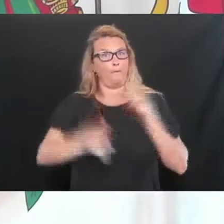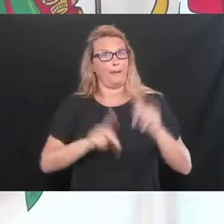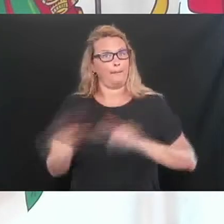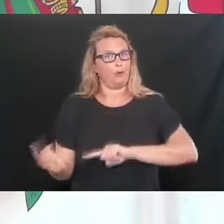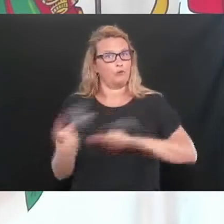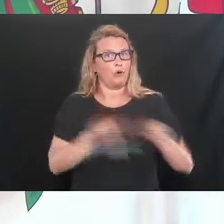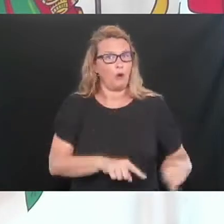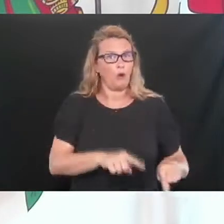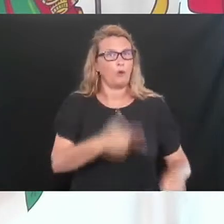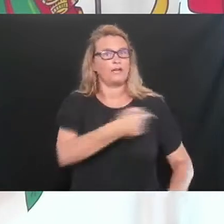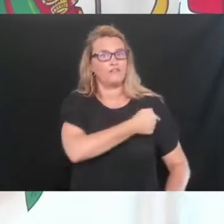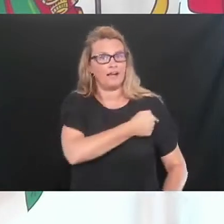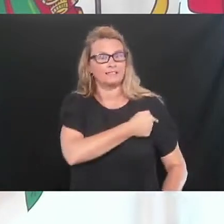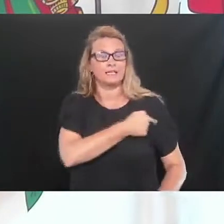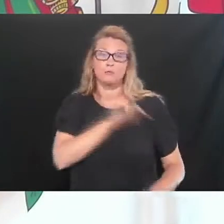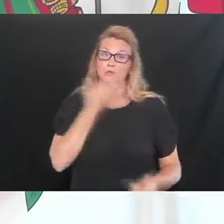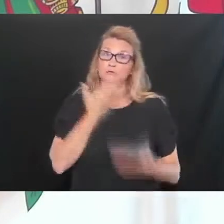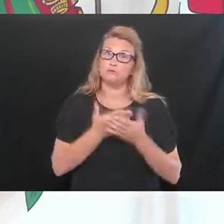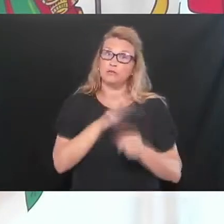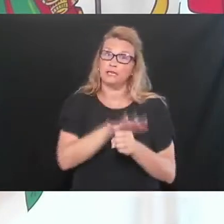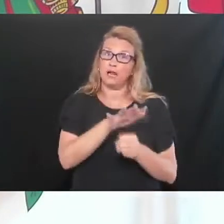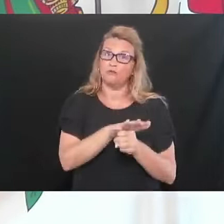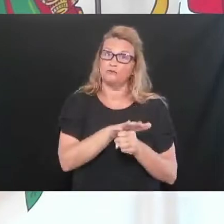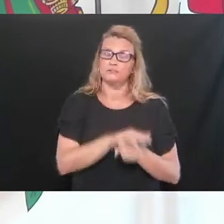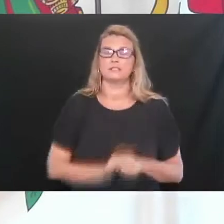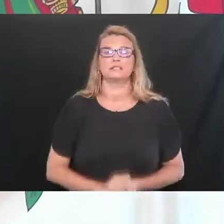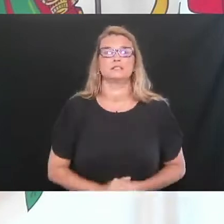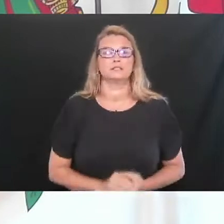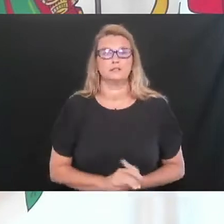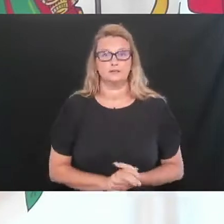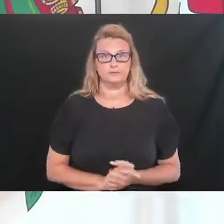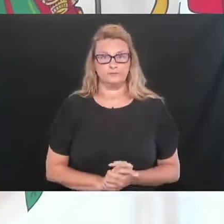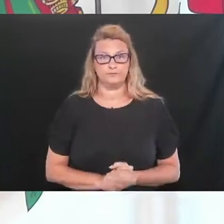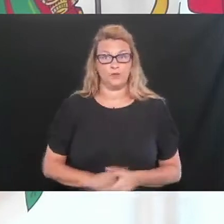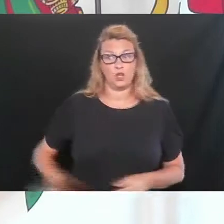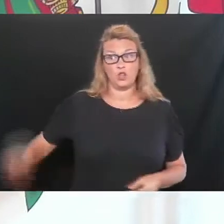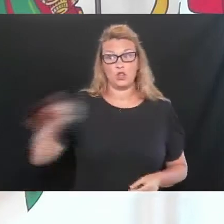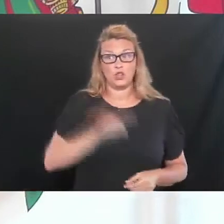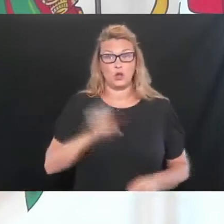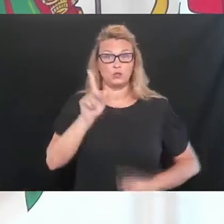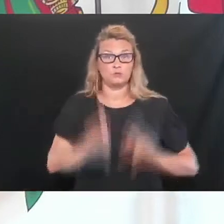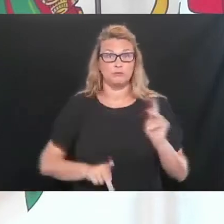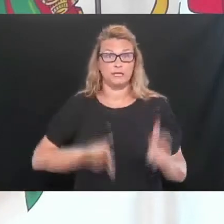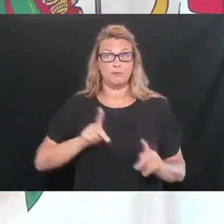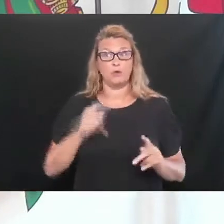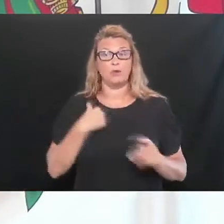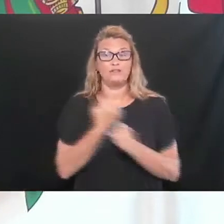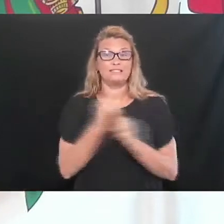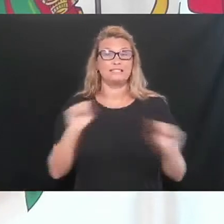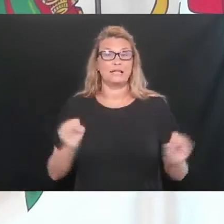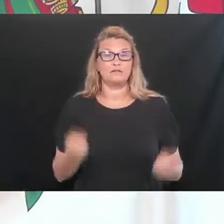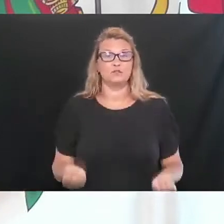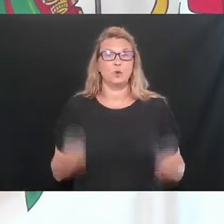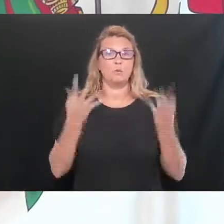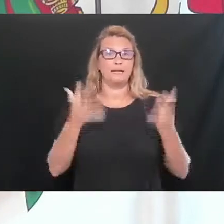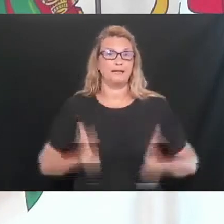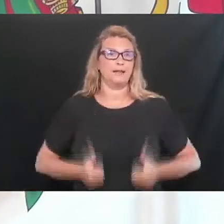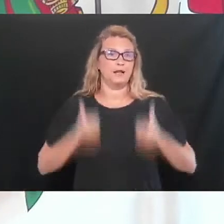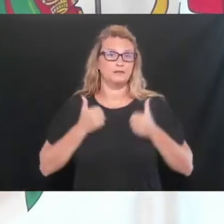good. You know, at least we're getting somewhere. Of those people, how many lives are we going to save? What's that